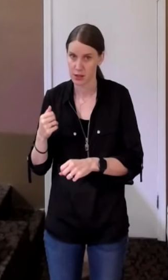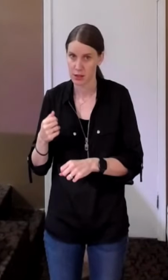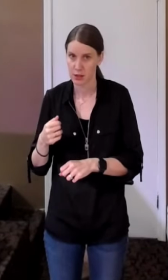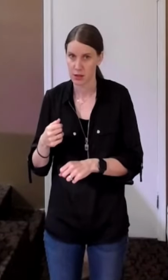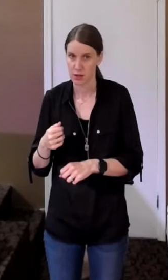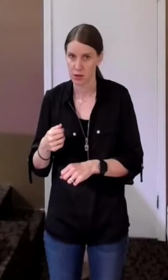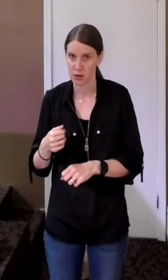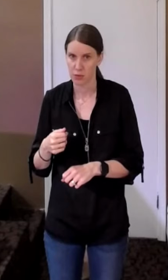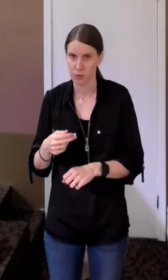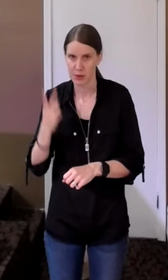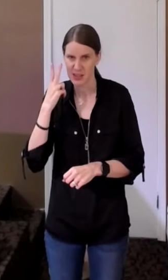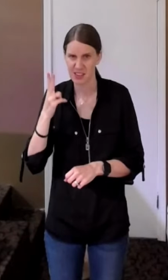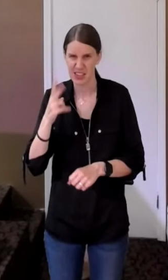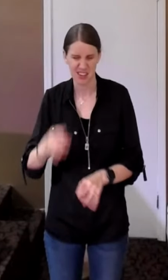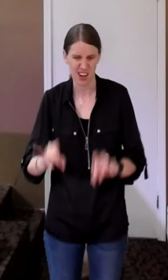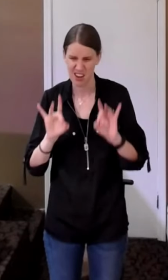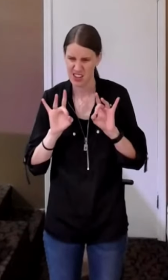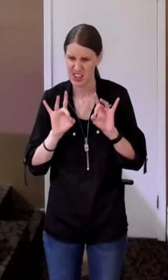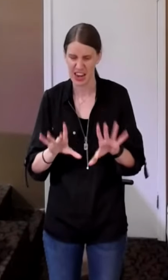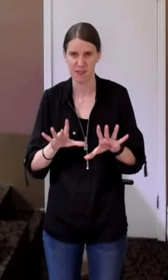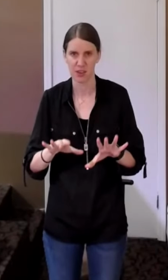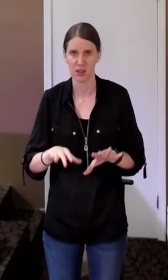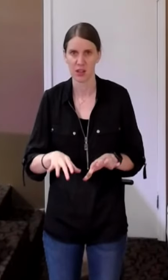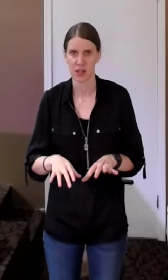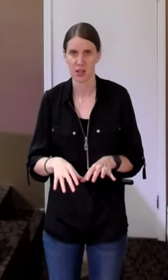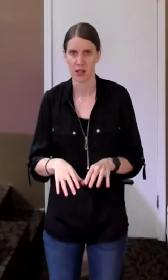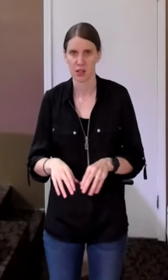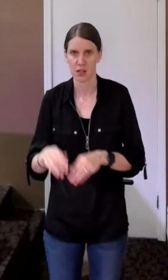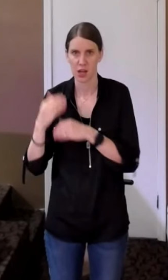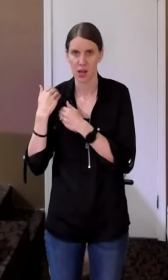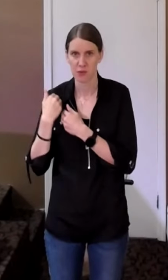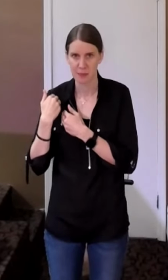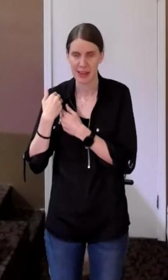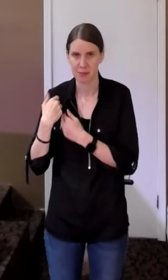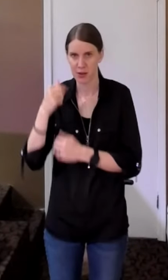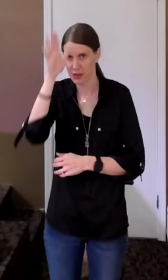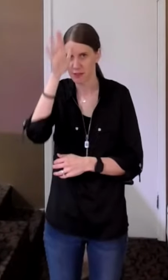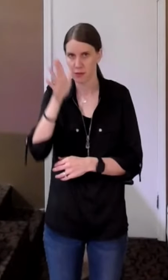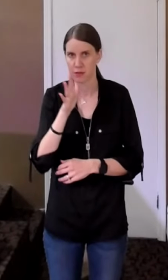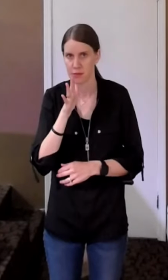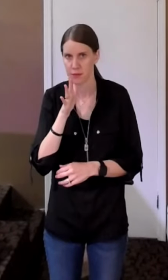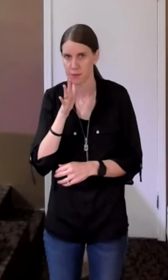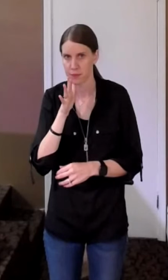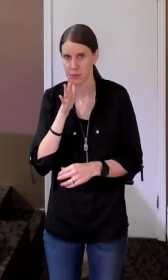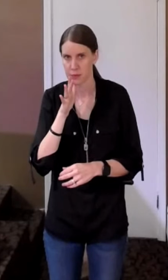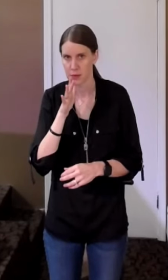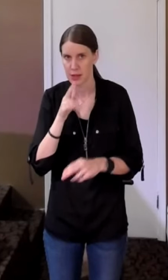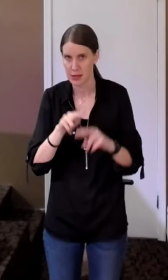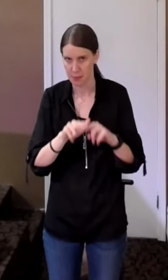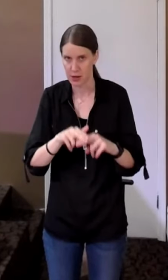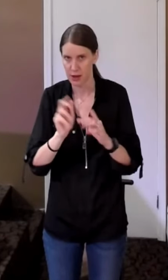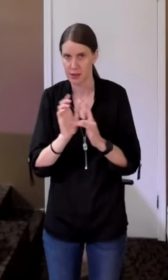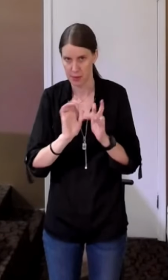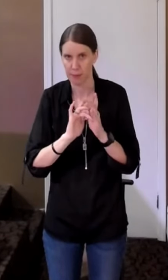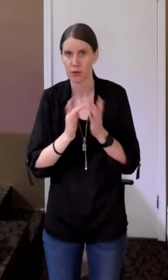a disdain for mothers and fathers in the traditional sense, in the scriptural